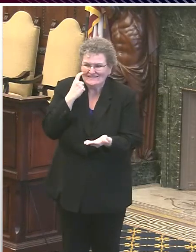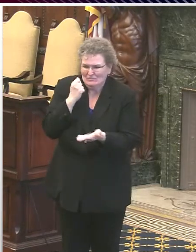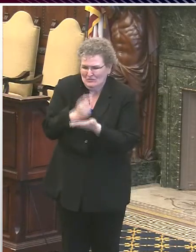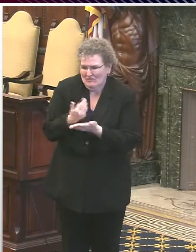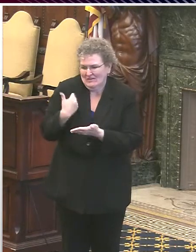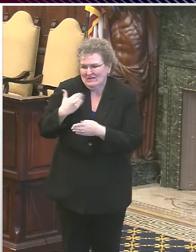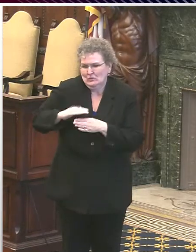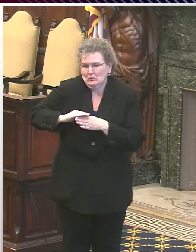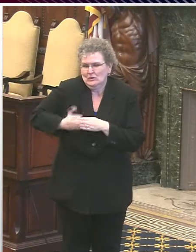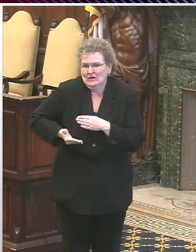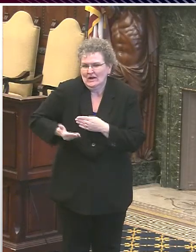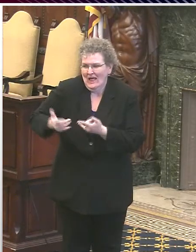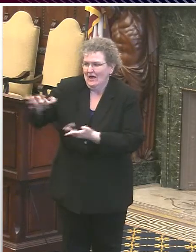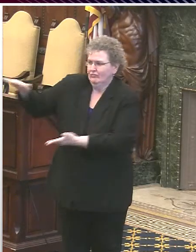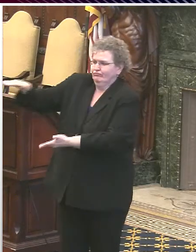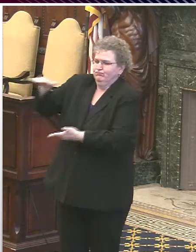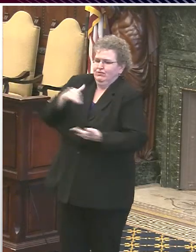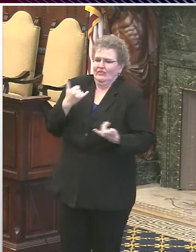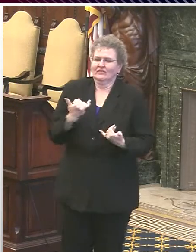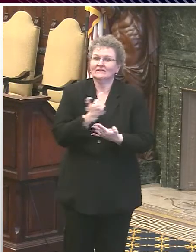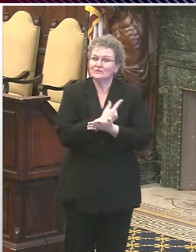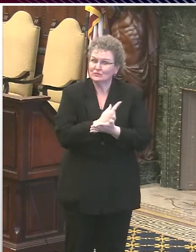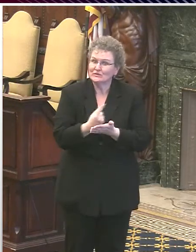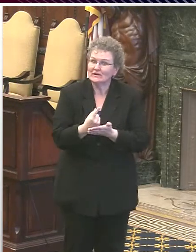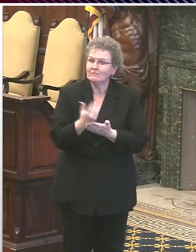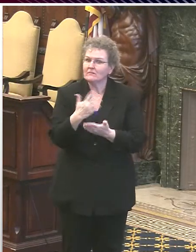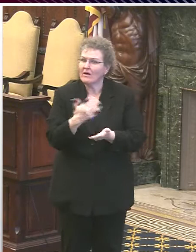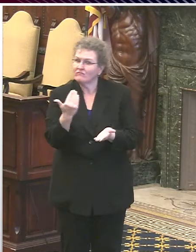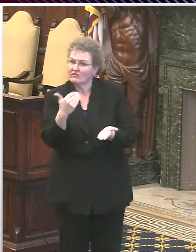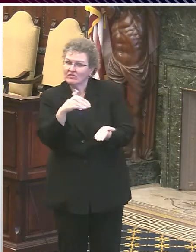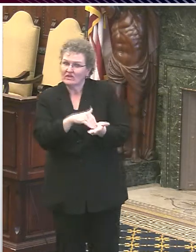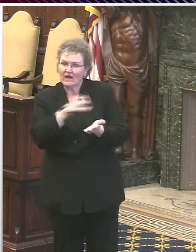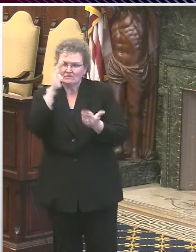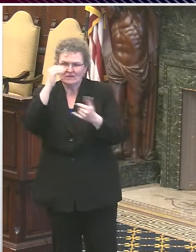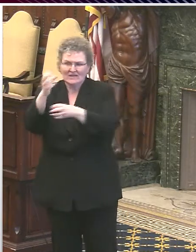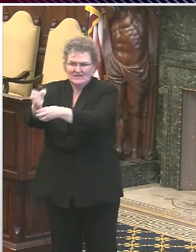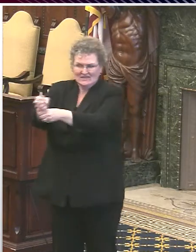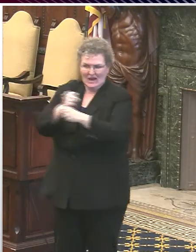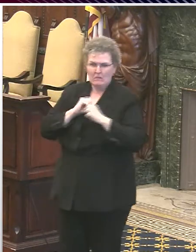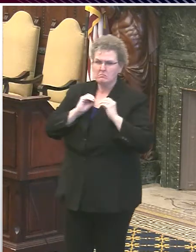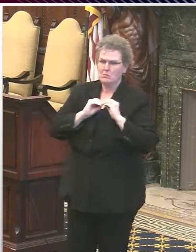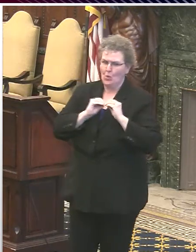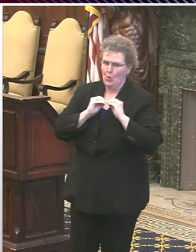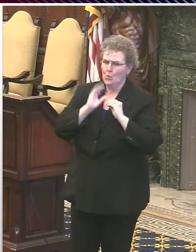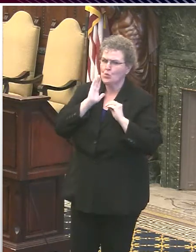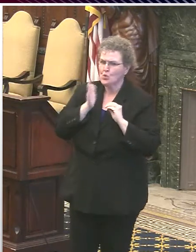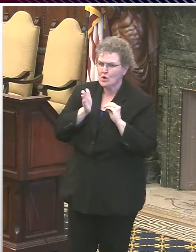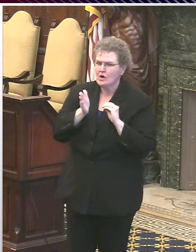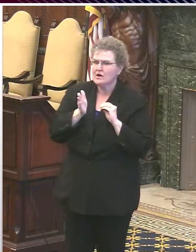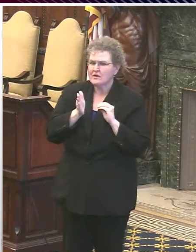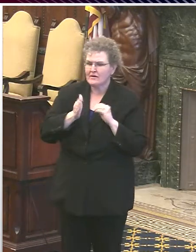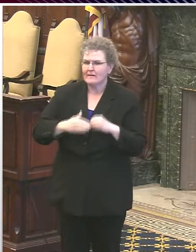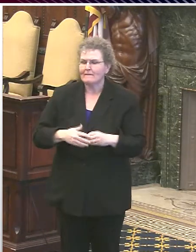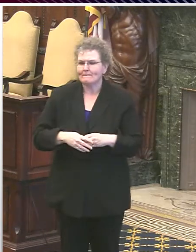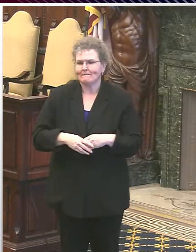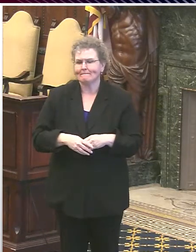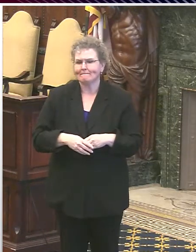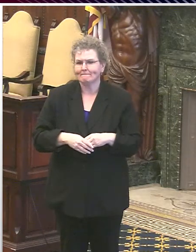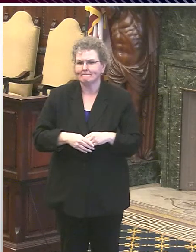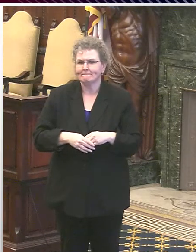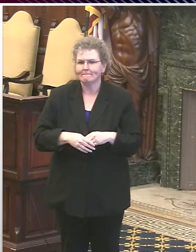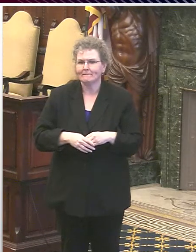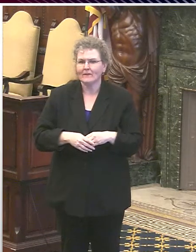weekend. 13,000 doses is what we can expect to get, and that will be ordered by us now and will be